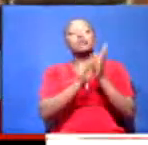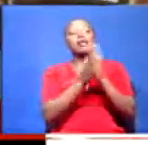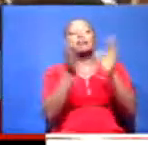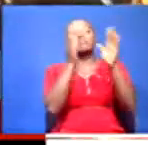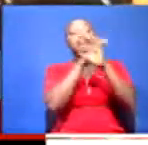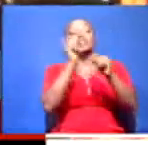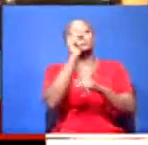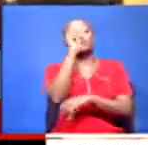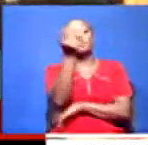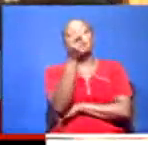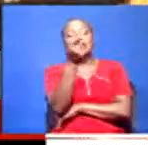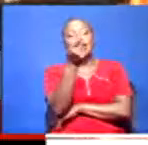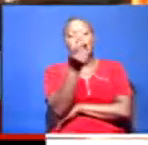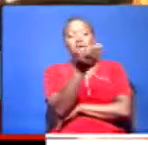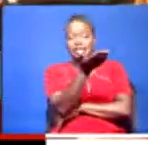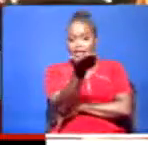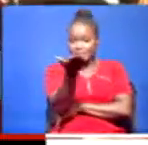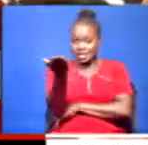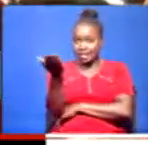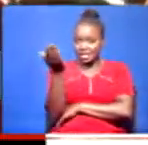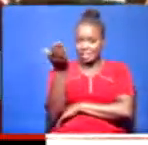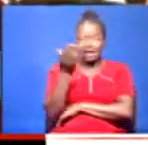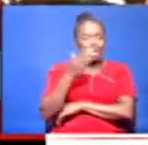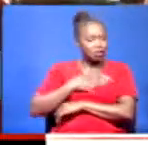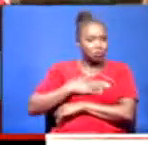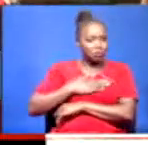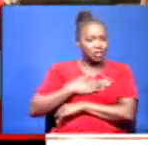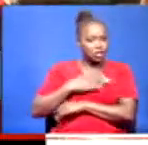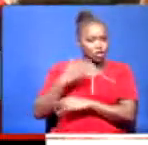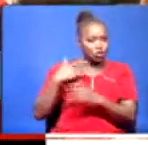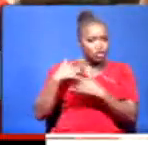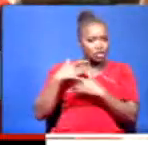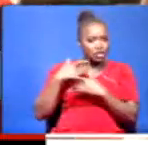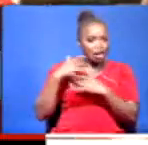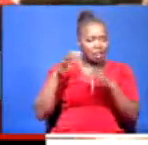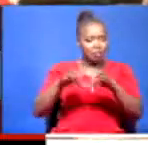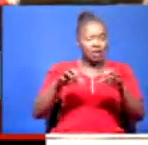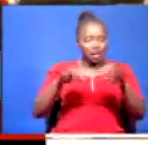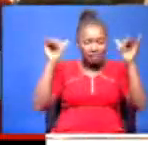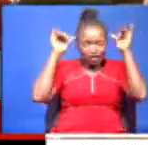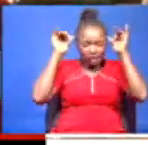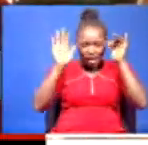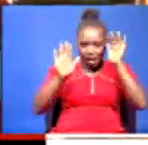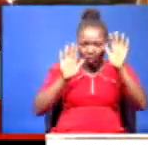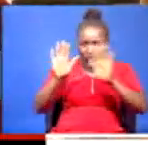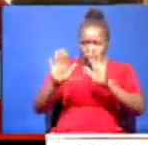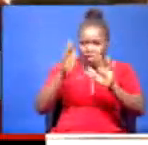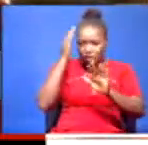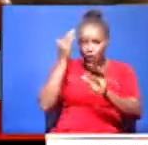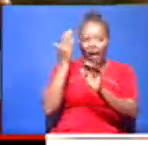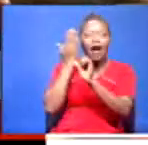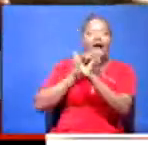wa Kenya, hawa Wamasai ushughulikie hao kwa market ya ng'ombe yao kwa sababu ile nyama ambayo